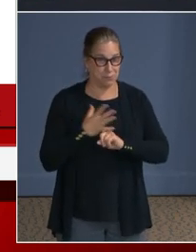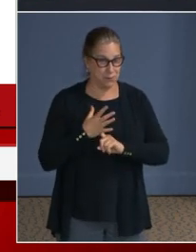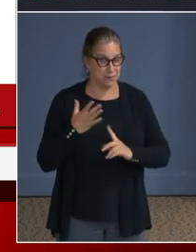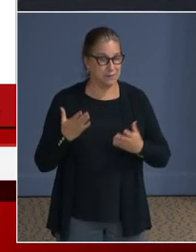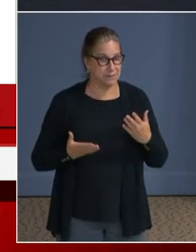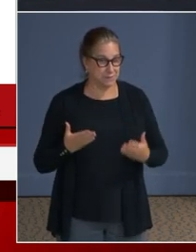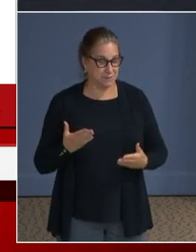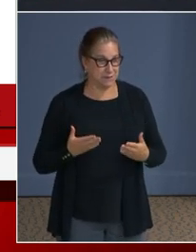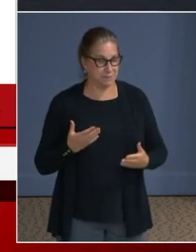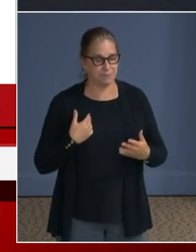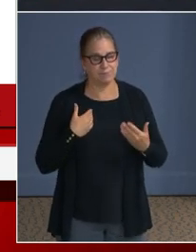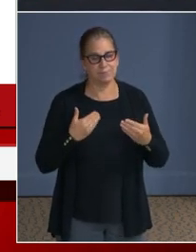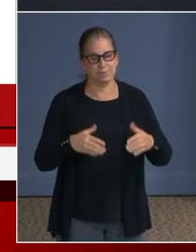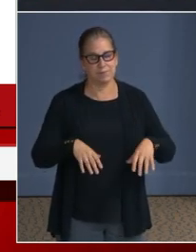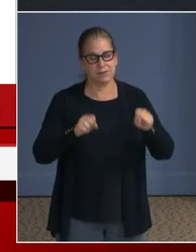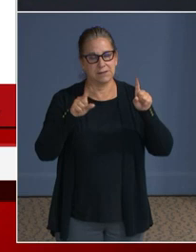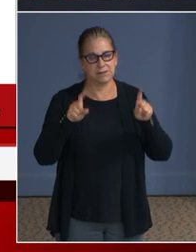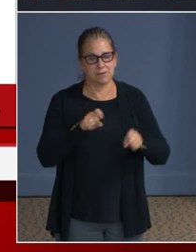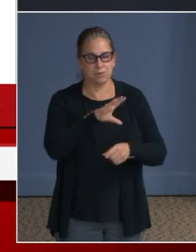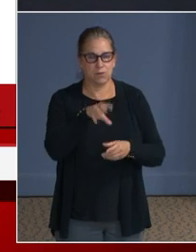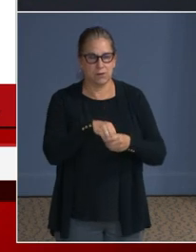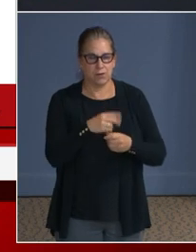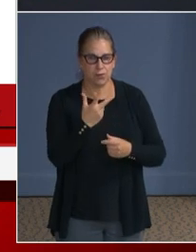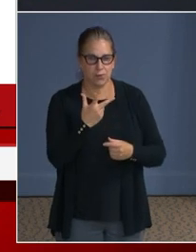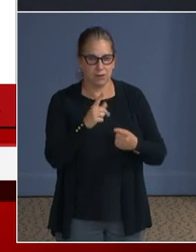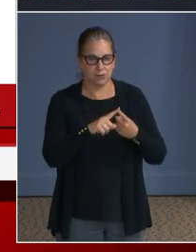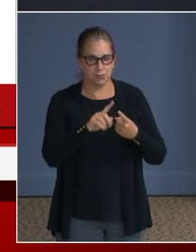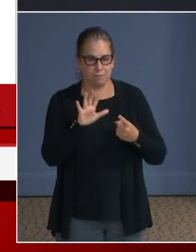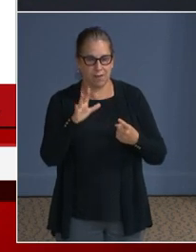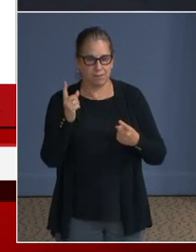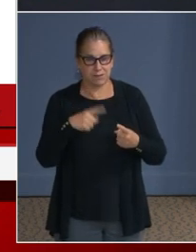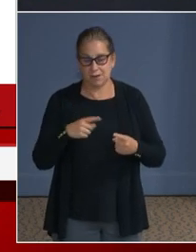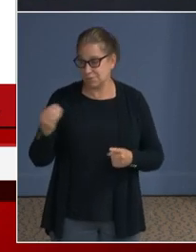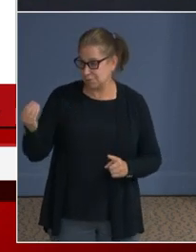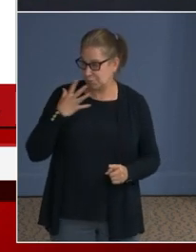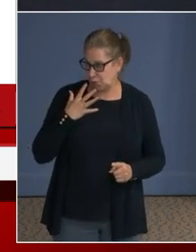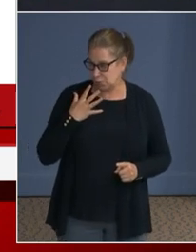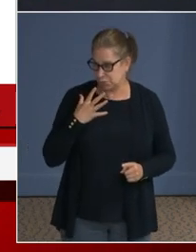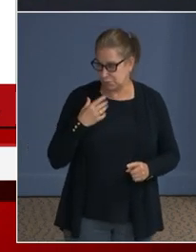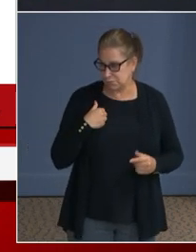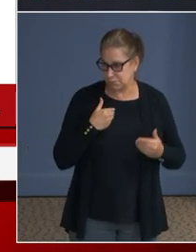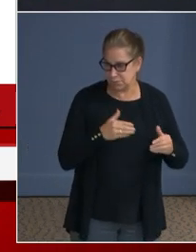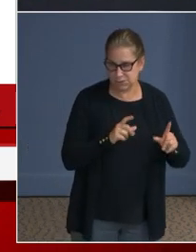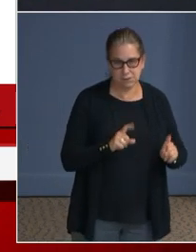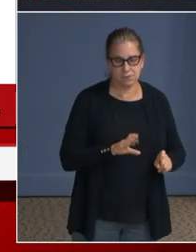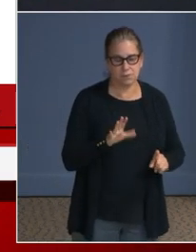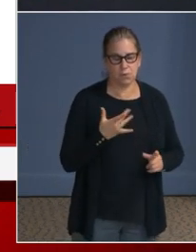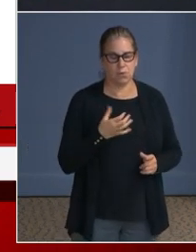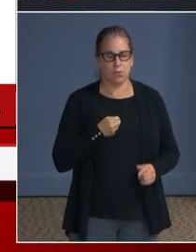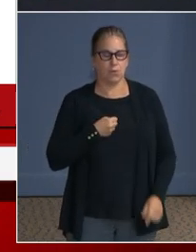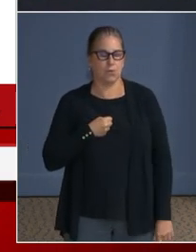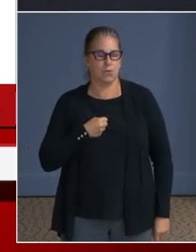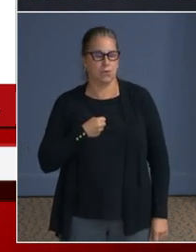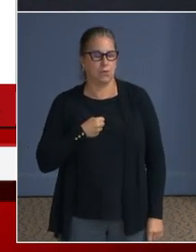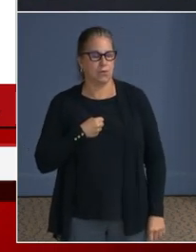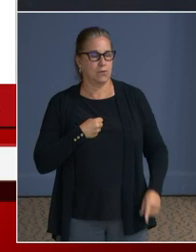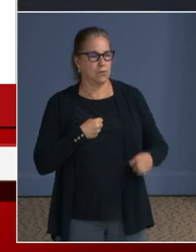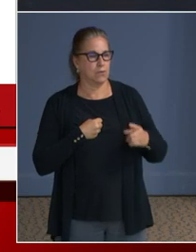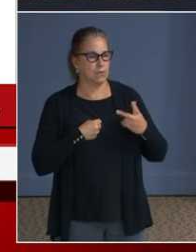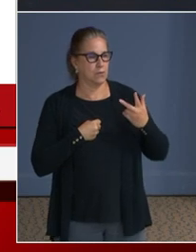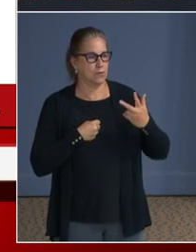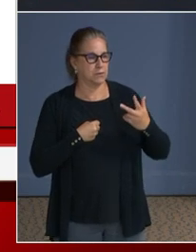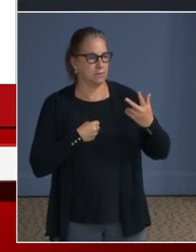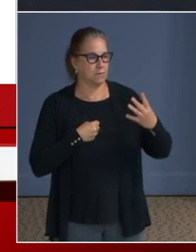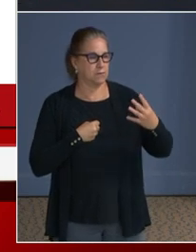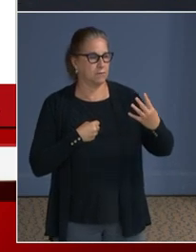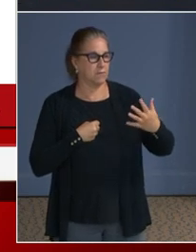time period after you've had a known exposure. And that's, again, when people begin to develop active virus, or